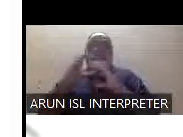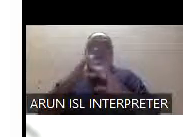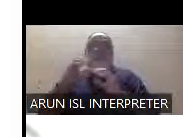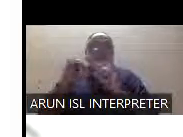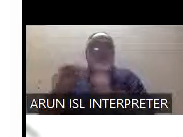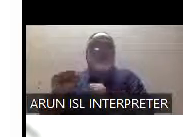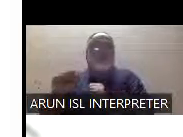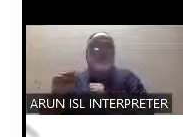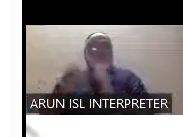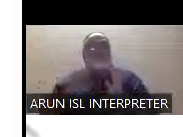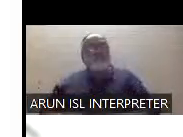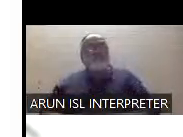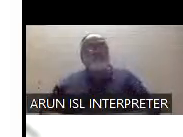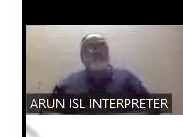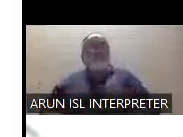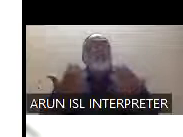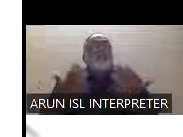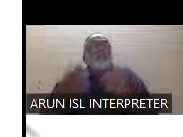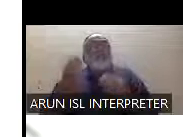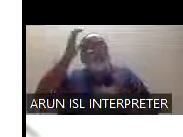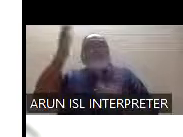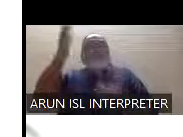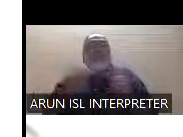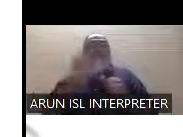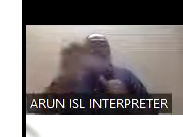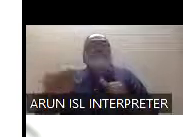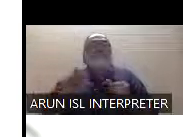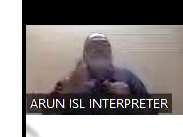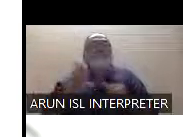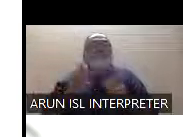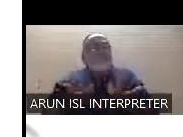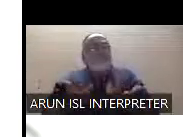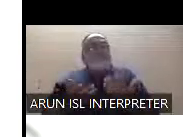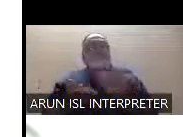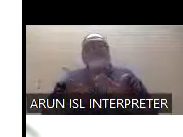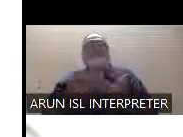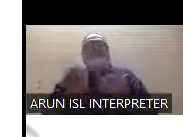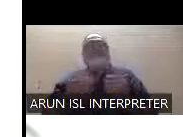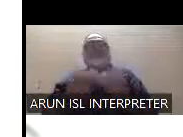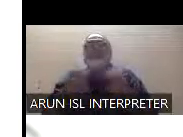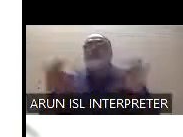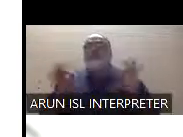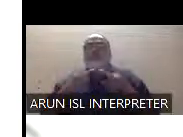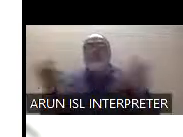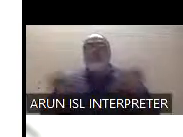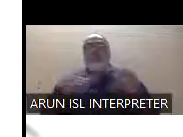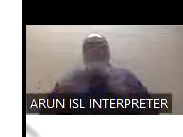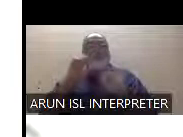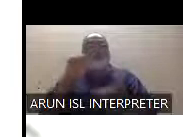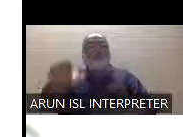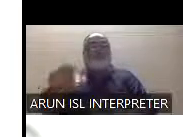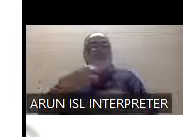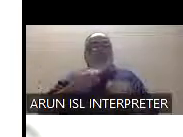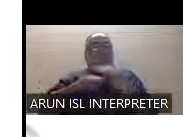of accessibility, plain and simple means that there's an ease of approach to a